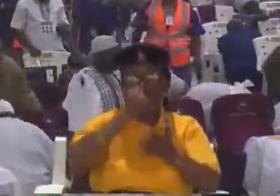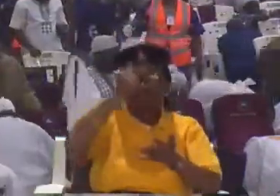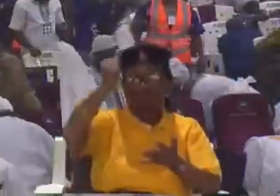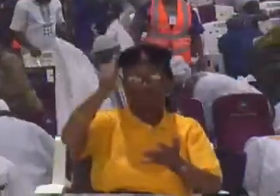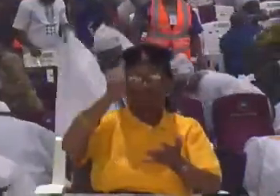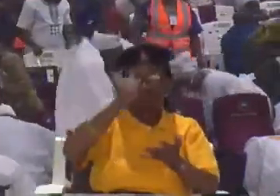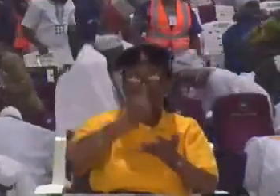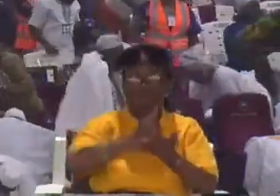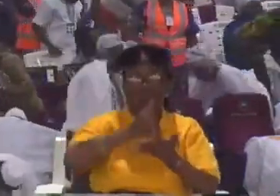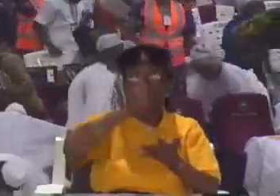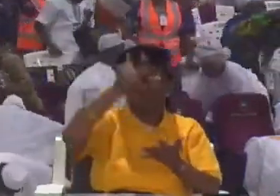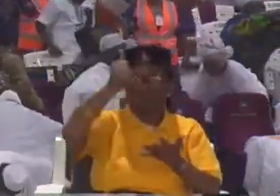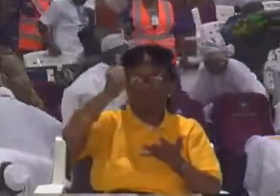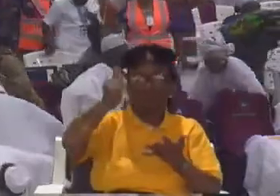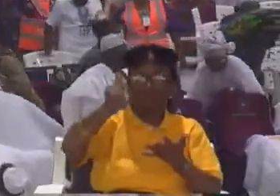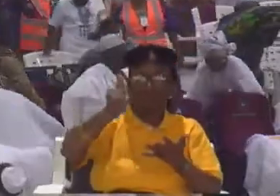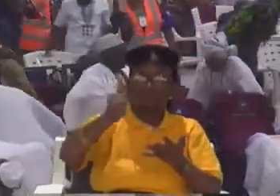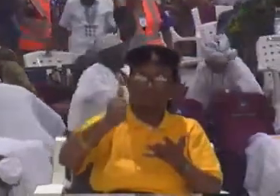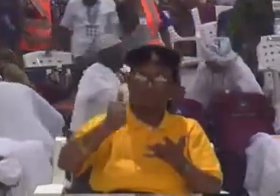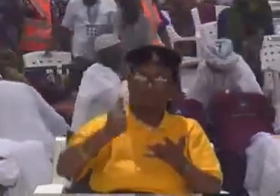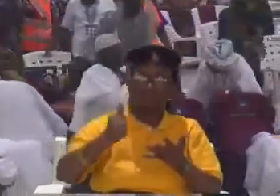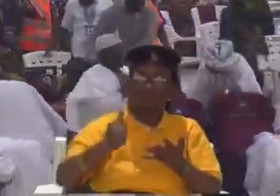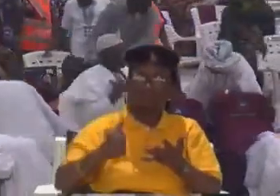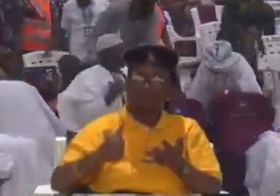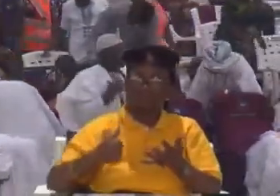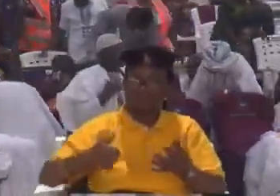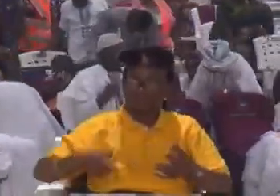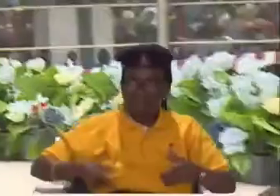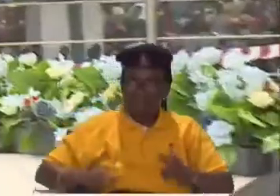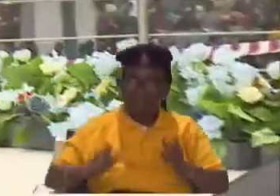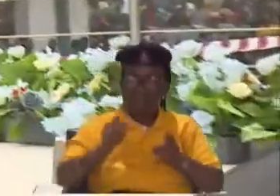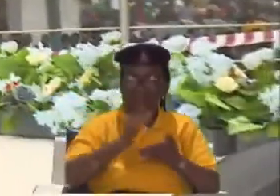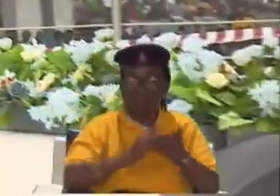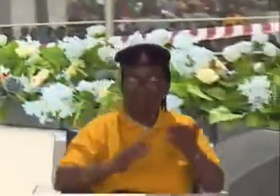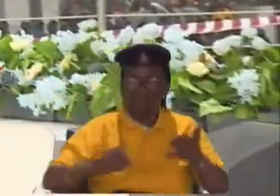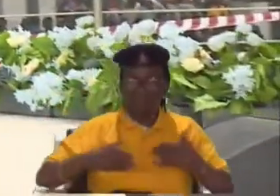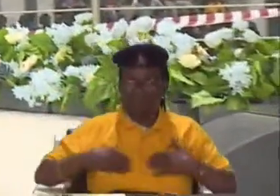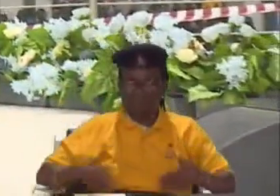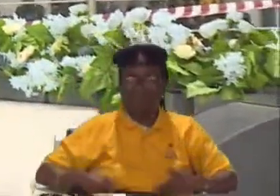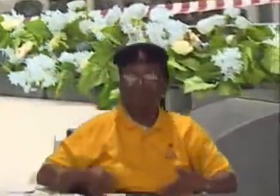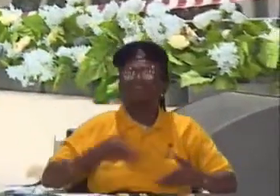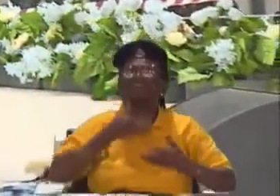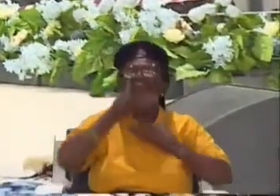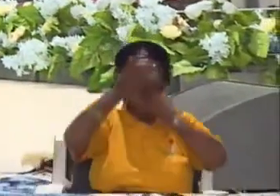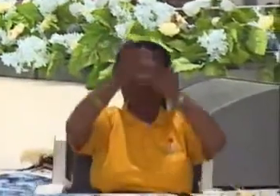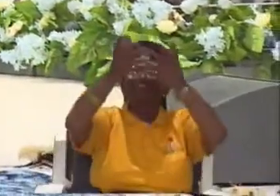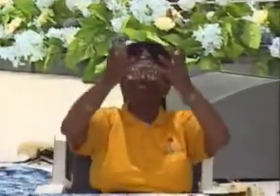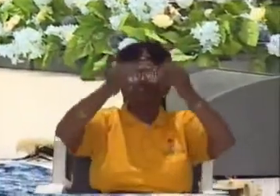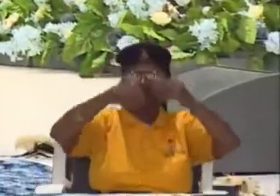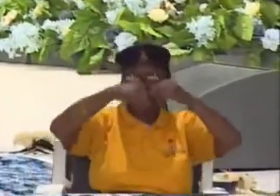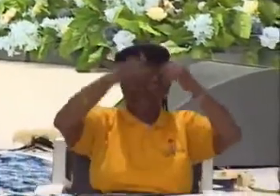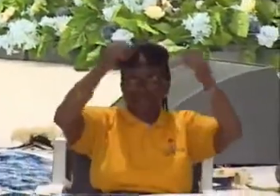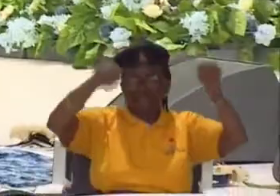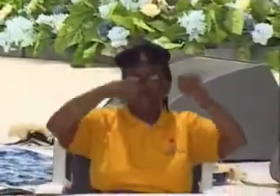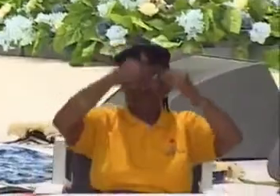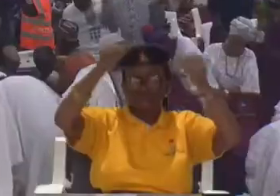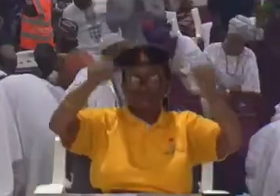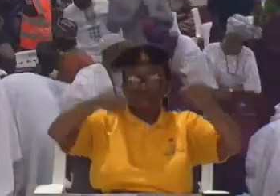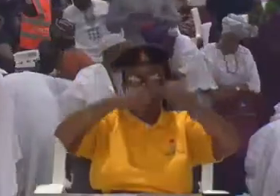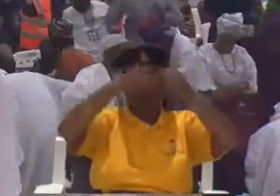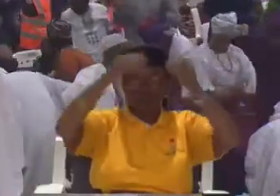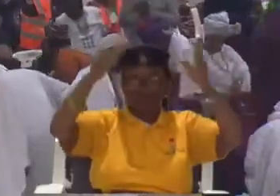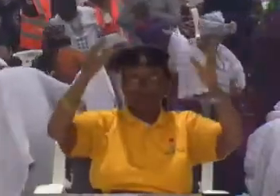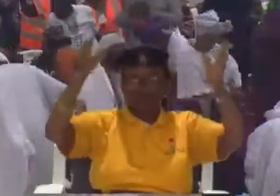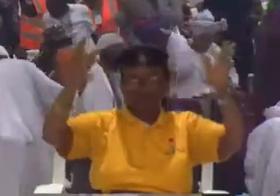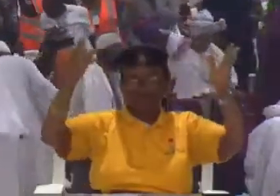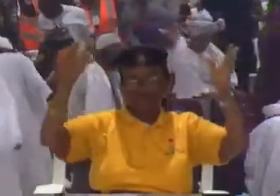Amen. Amen. Well, let somebody shout hallelujah. Yeah, you can hear hallelujah.